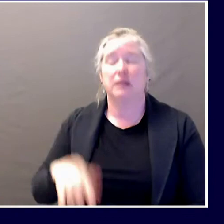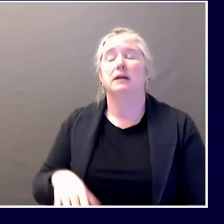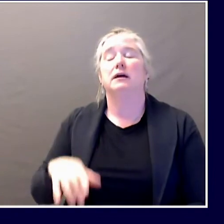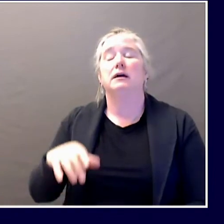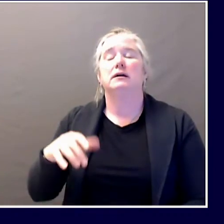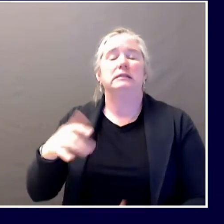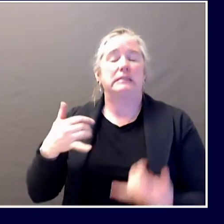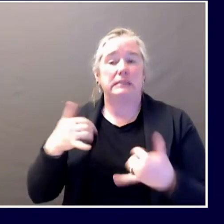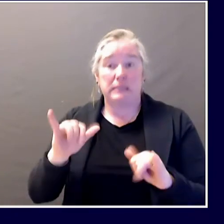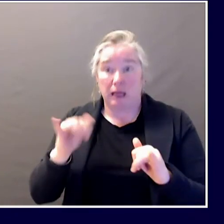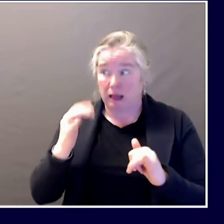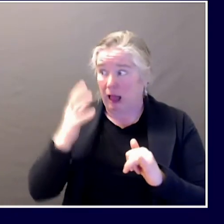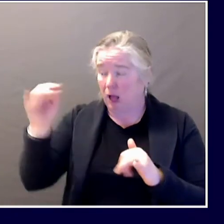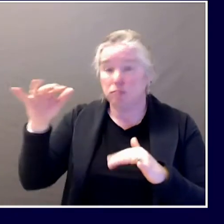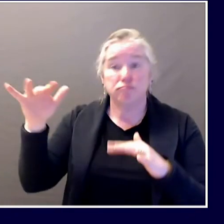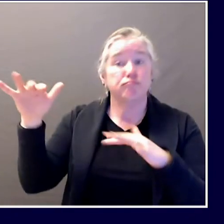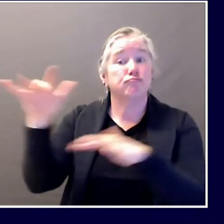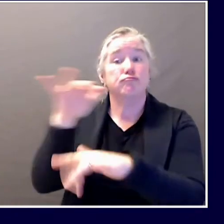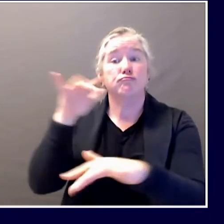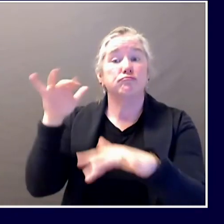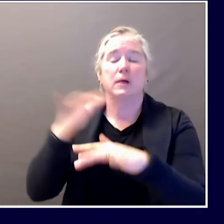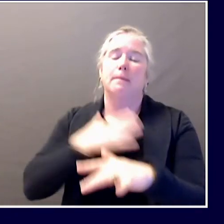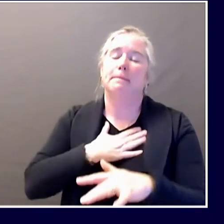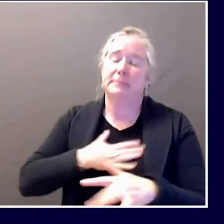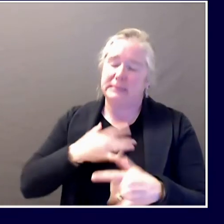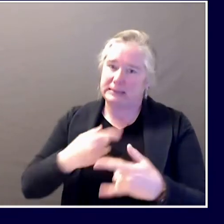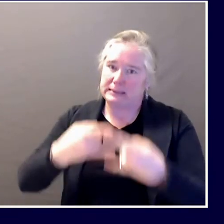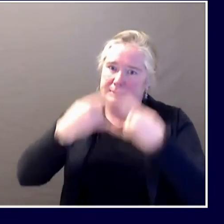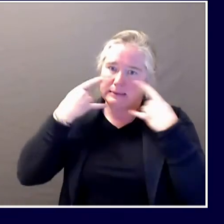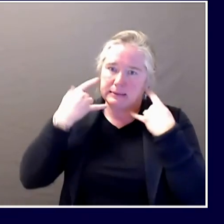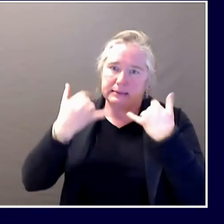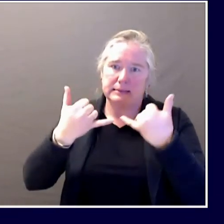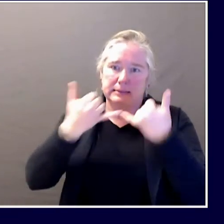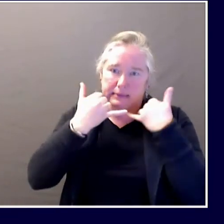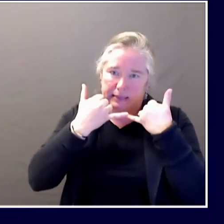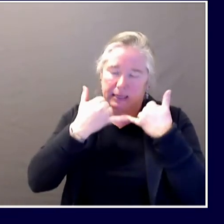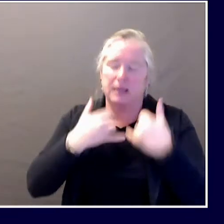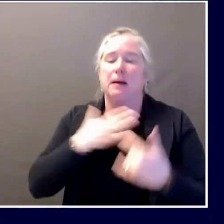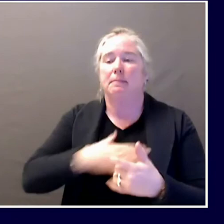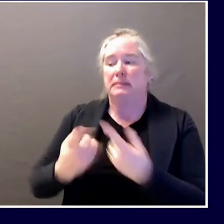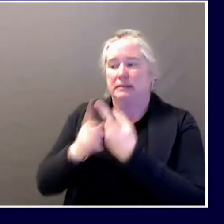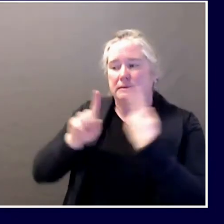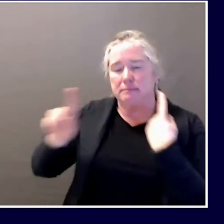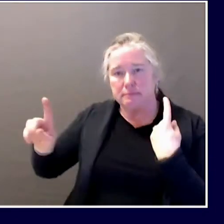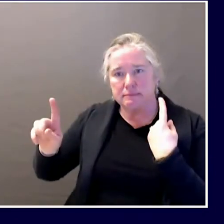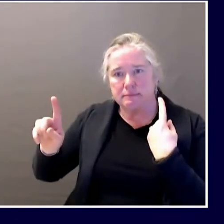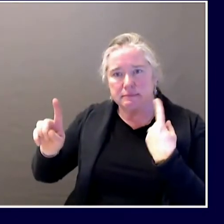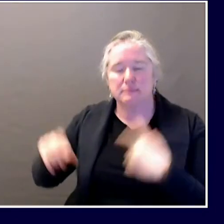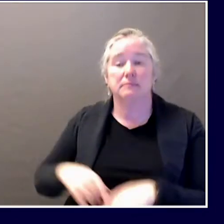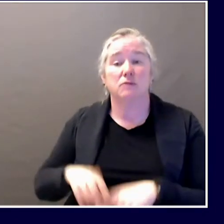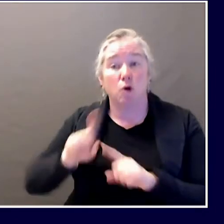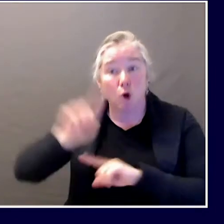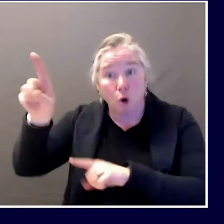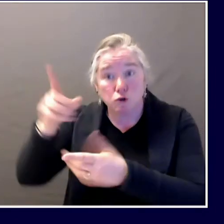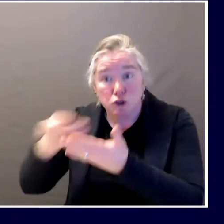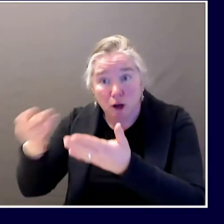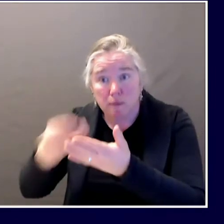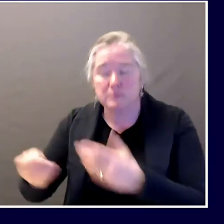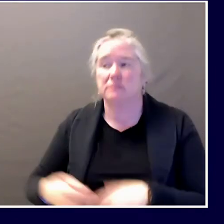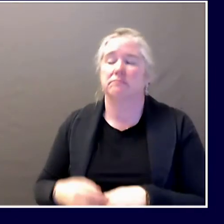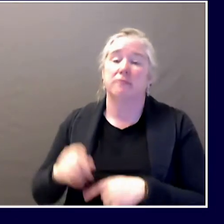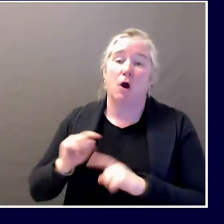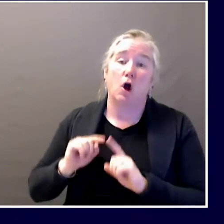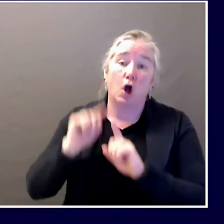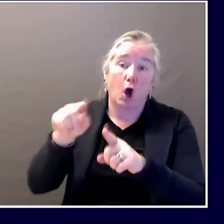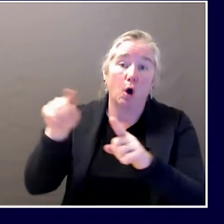mask and engaging in physical distancing. Wearing masks maintaining physical distancing, as well as the other